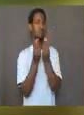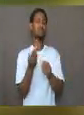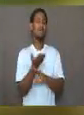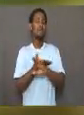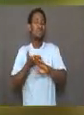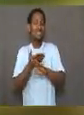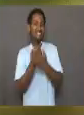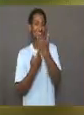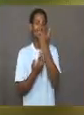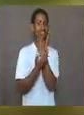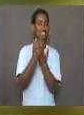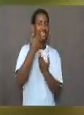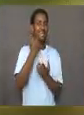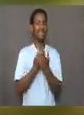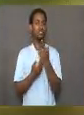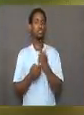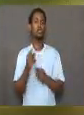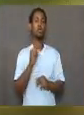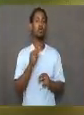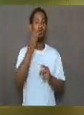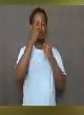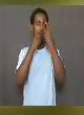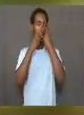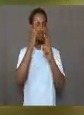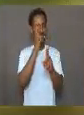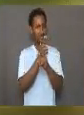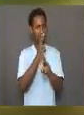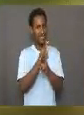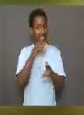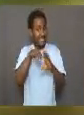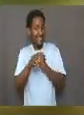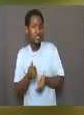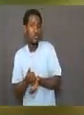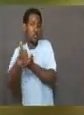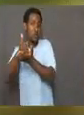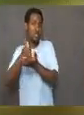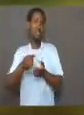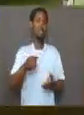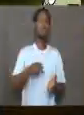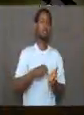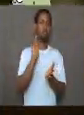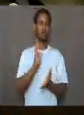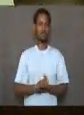please discuss the role of the Ombudsman in supporting democracy.